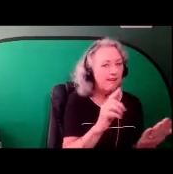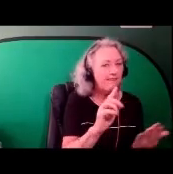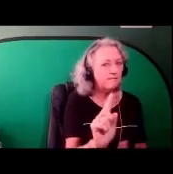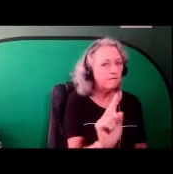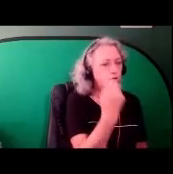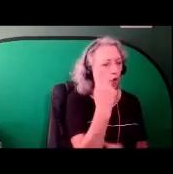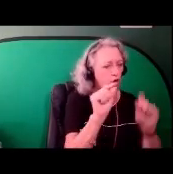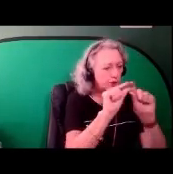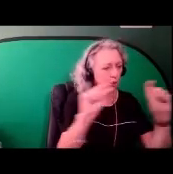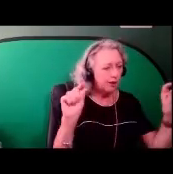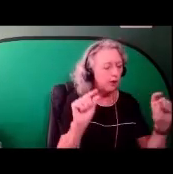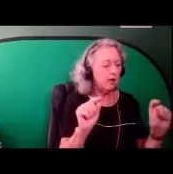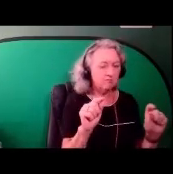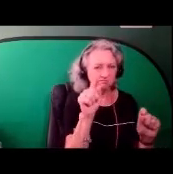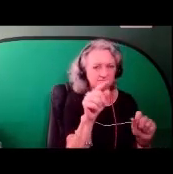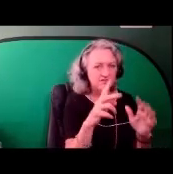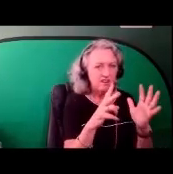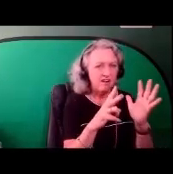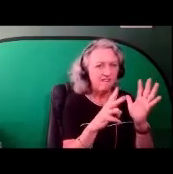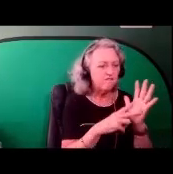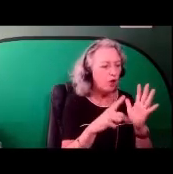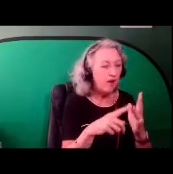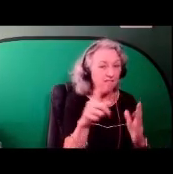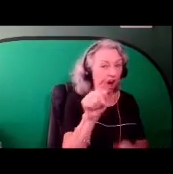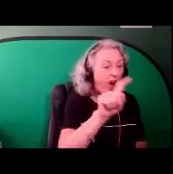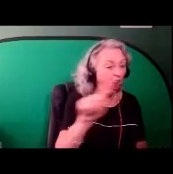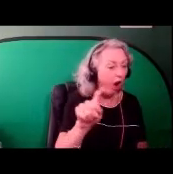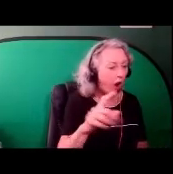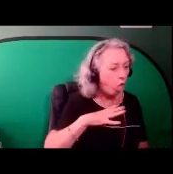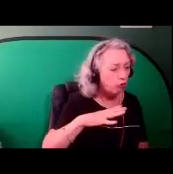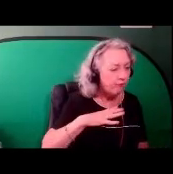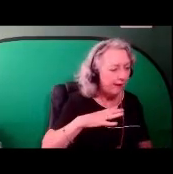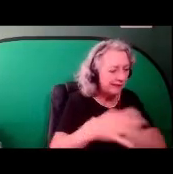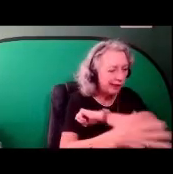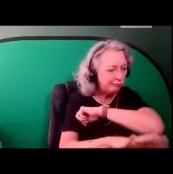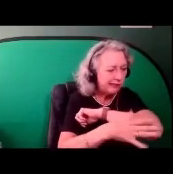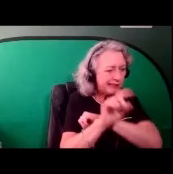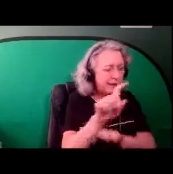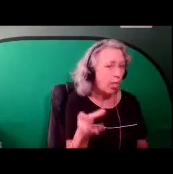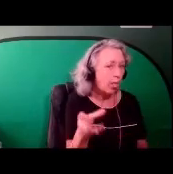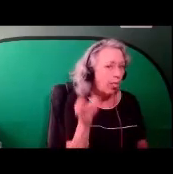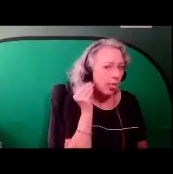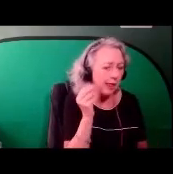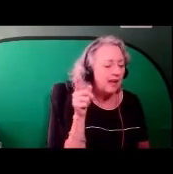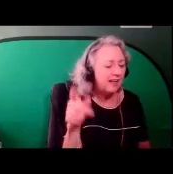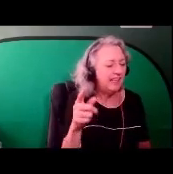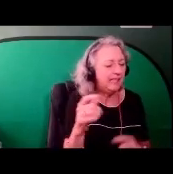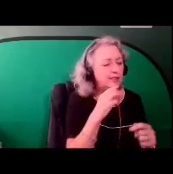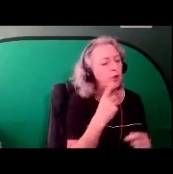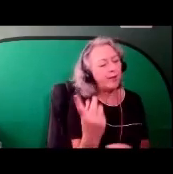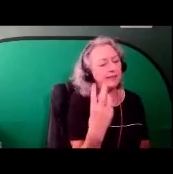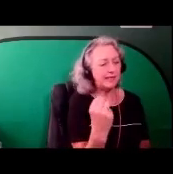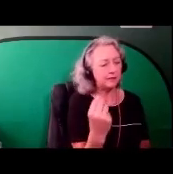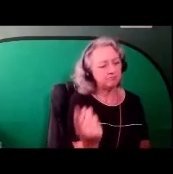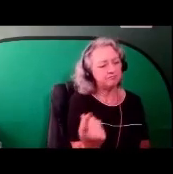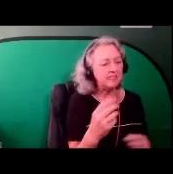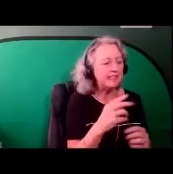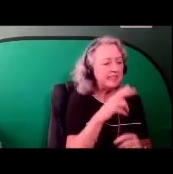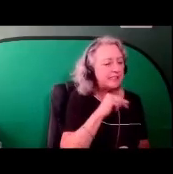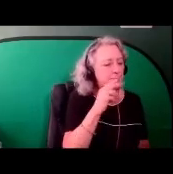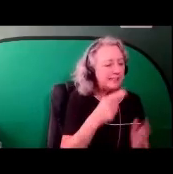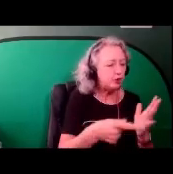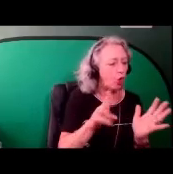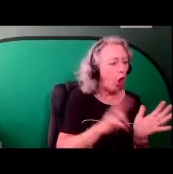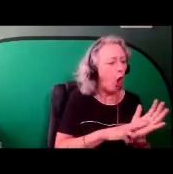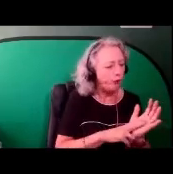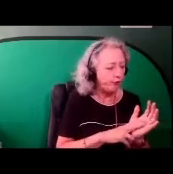in there is VoiceOver, and it's turned on. So I'll allow you to hear it now. Speech on. There you go. VoiceOver is